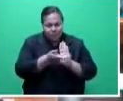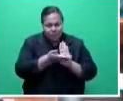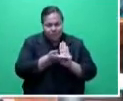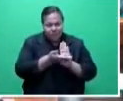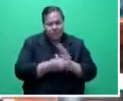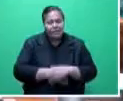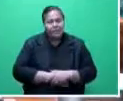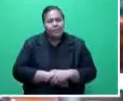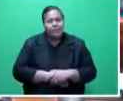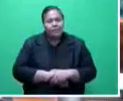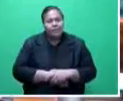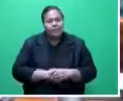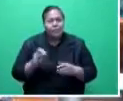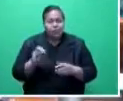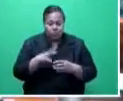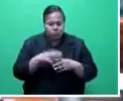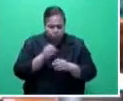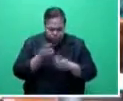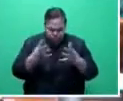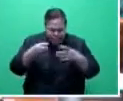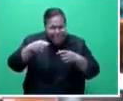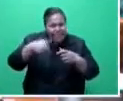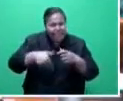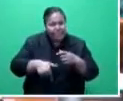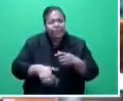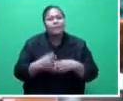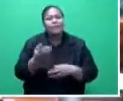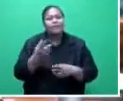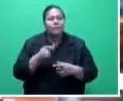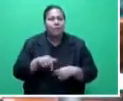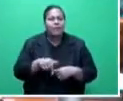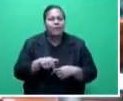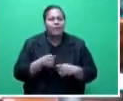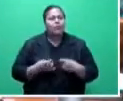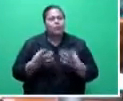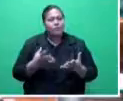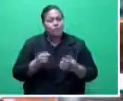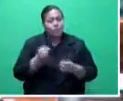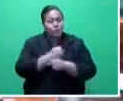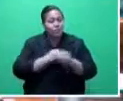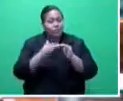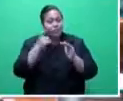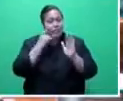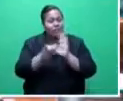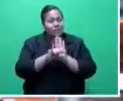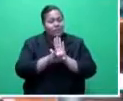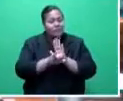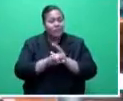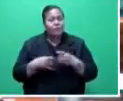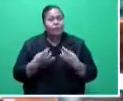of those provisions which predominantly, Mr. Speaker, sir, of course, go towards gender identity, and predominantly also to